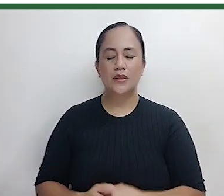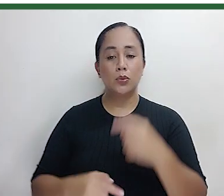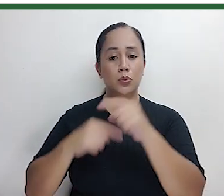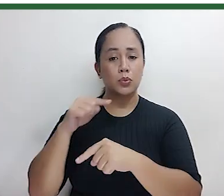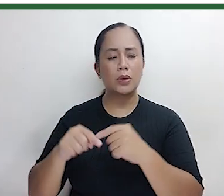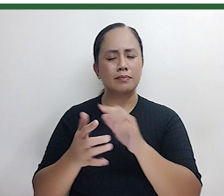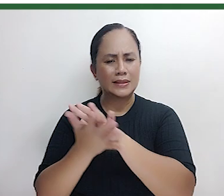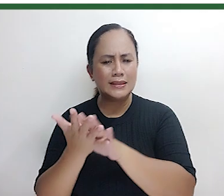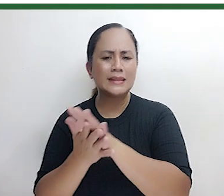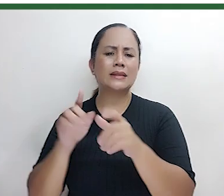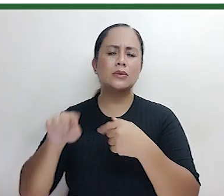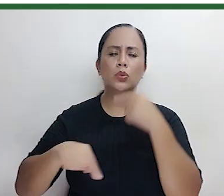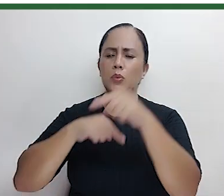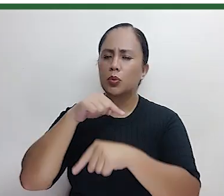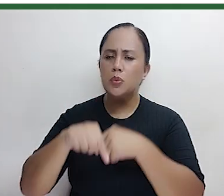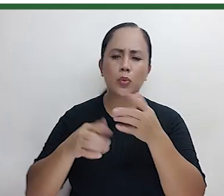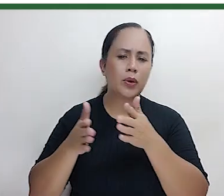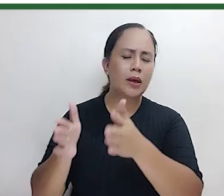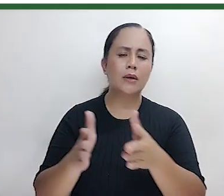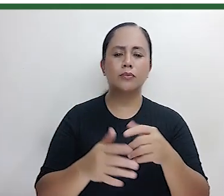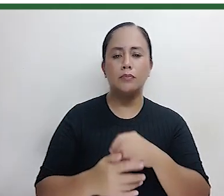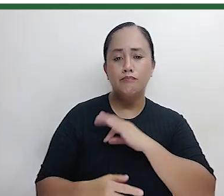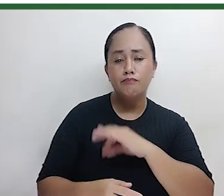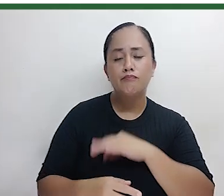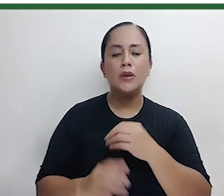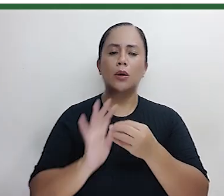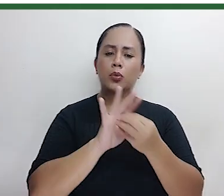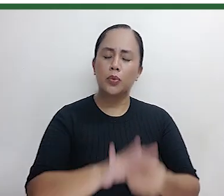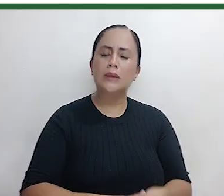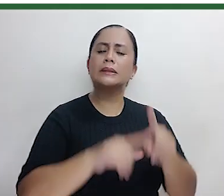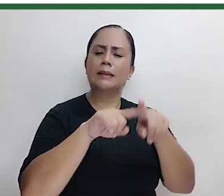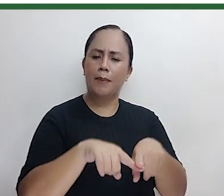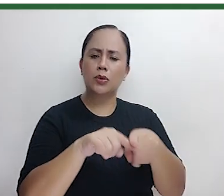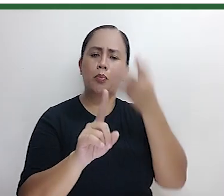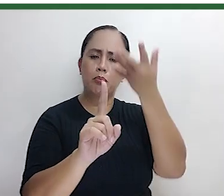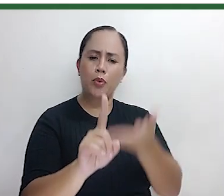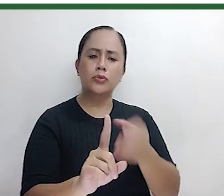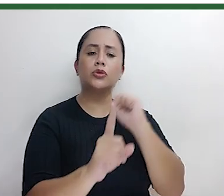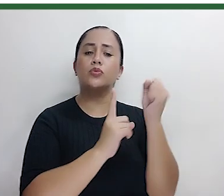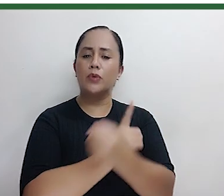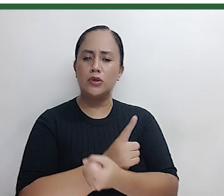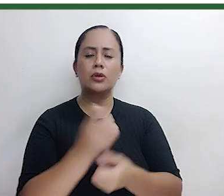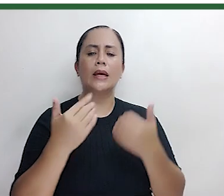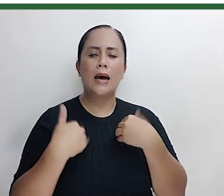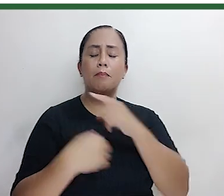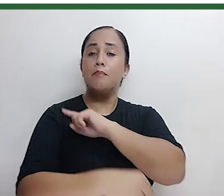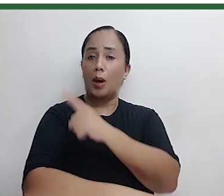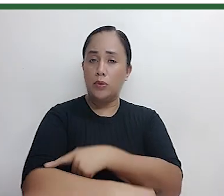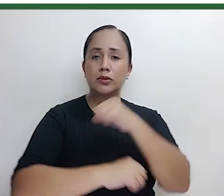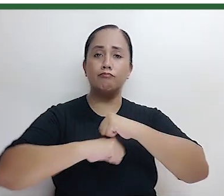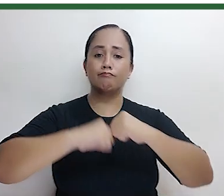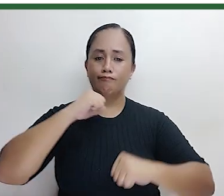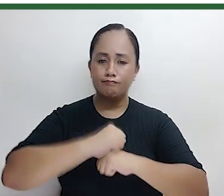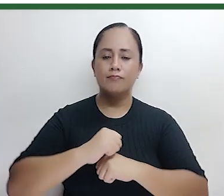factors. These combine to create intersecting forms of privilege and oppression depending on a person's context